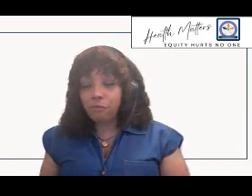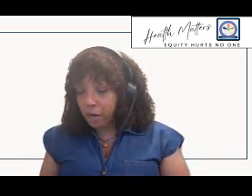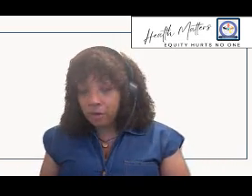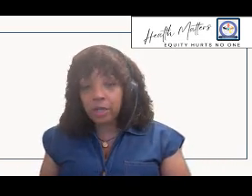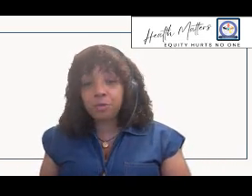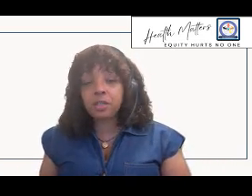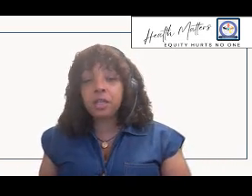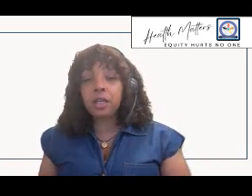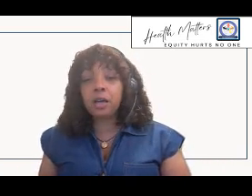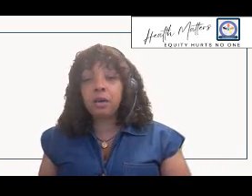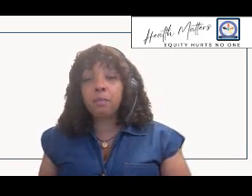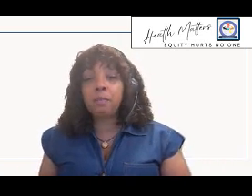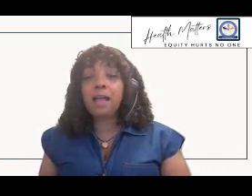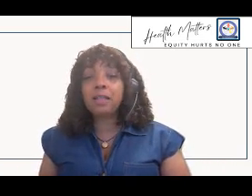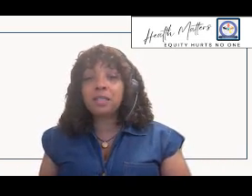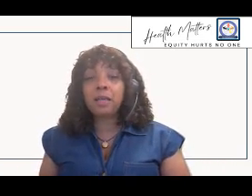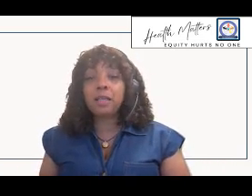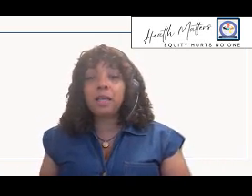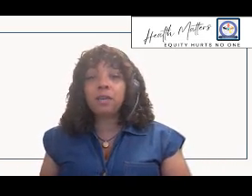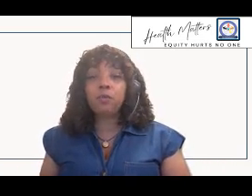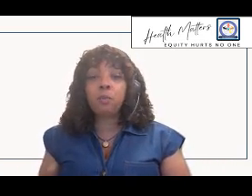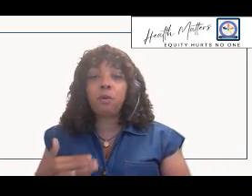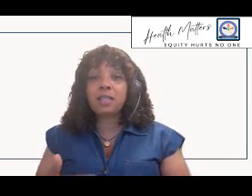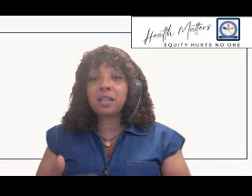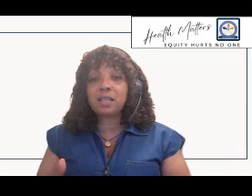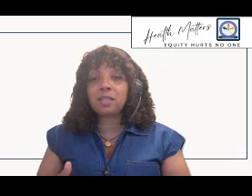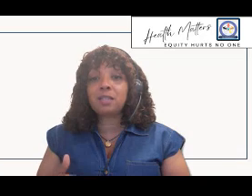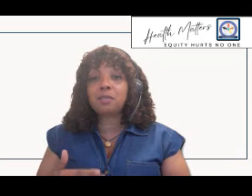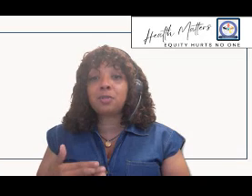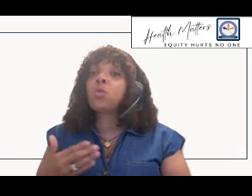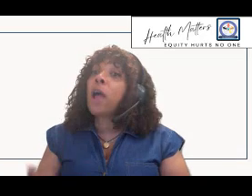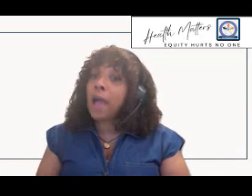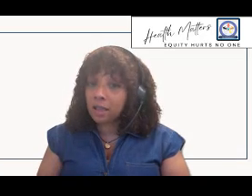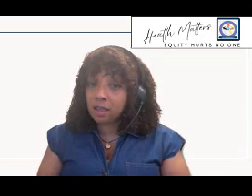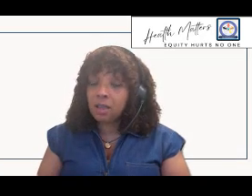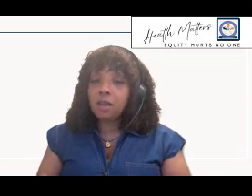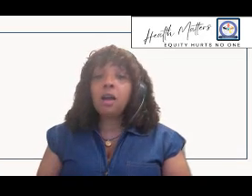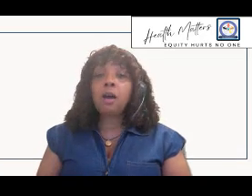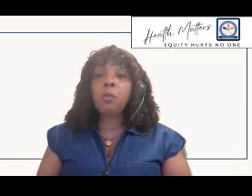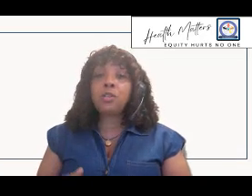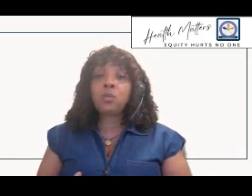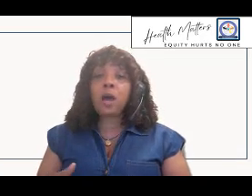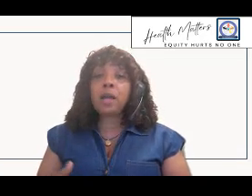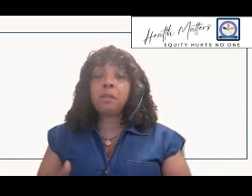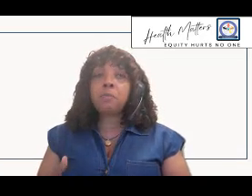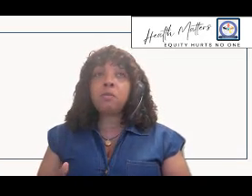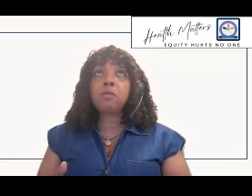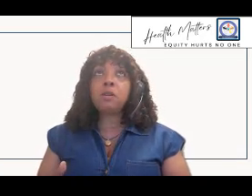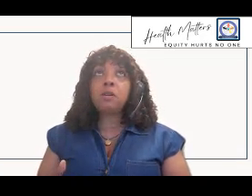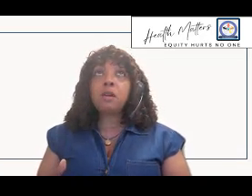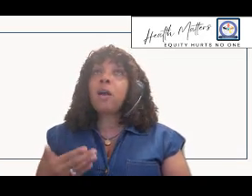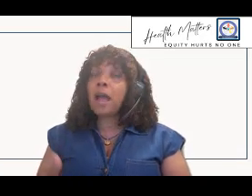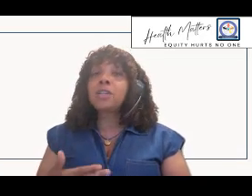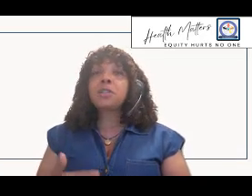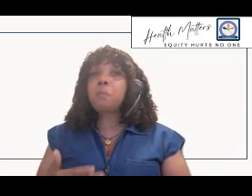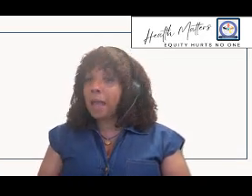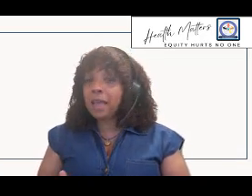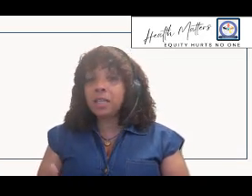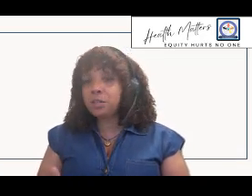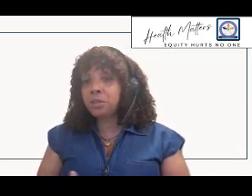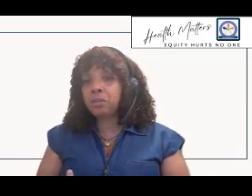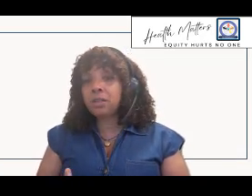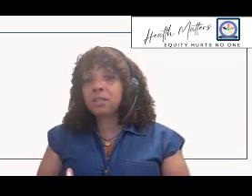for very interesting policy making and for processes to track, which is why people are